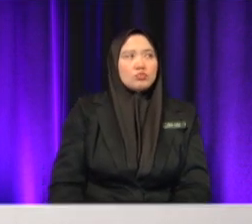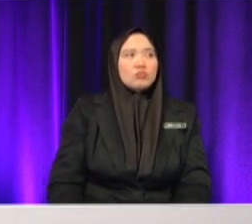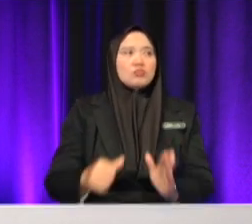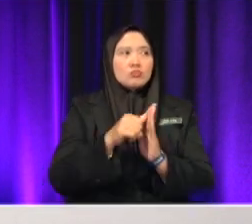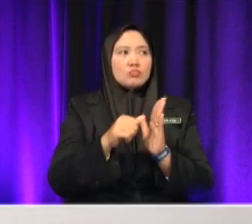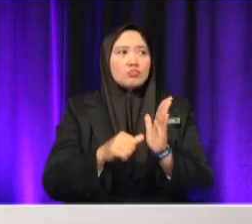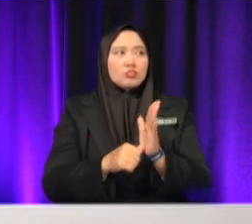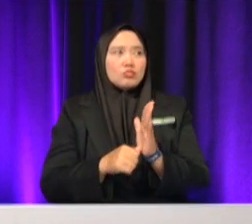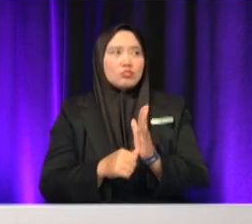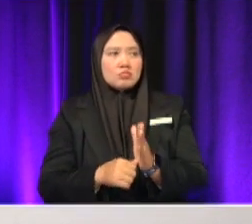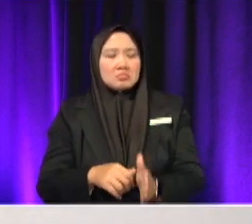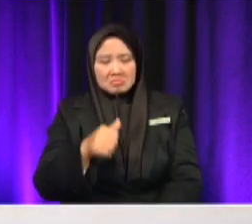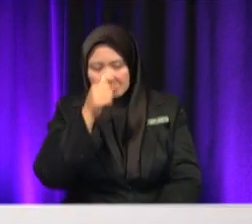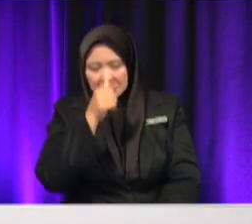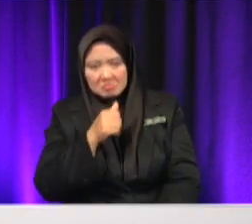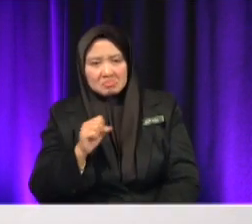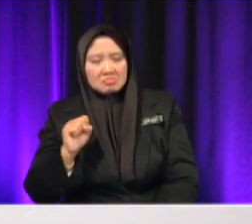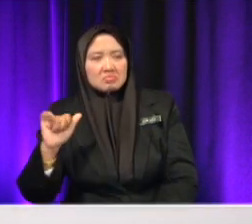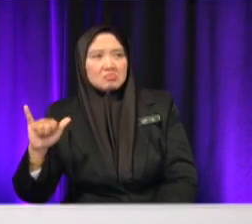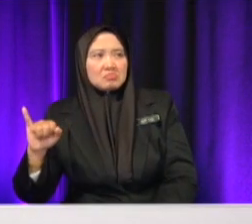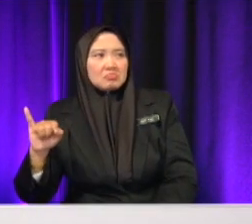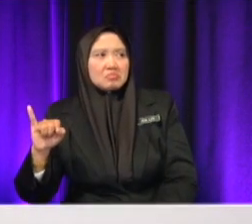right? Okay, what about D?